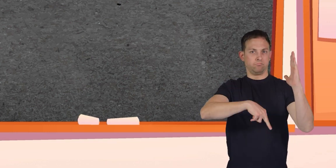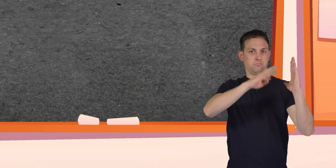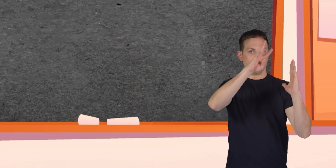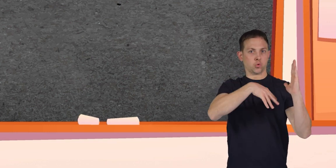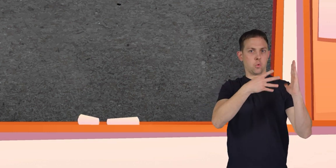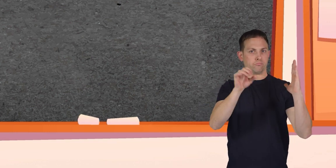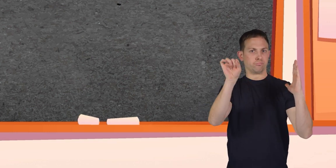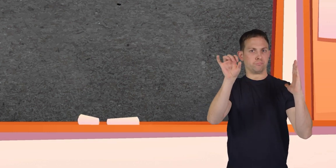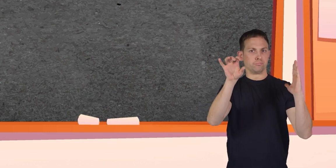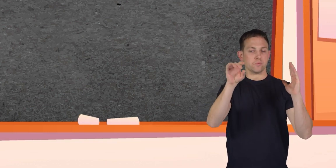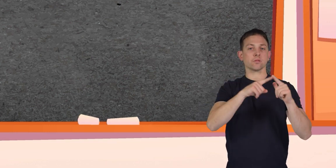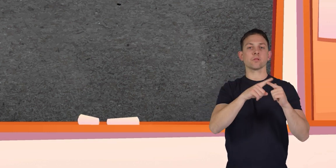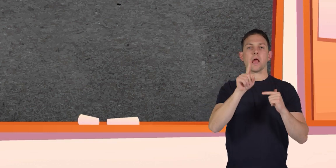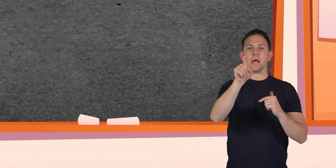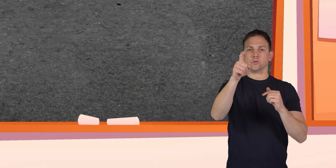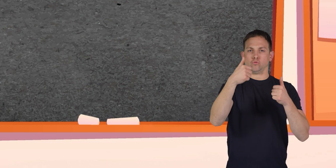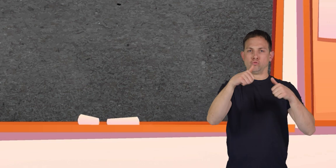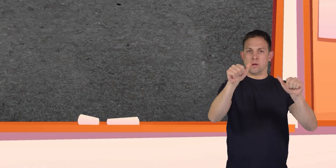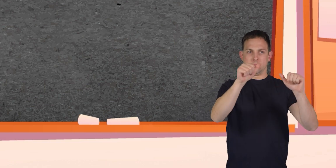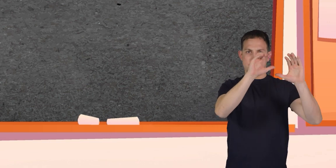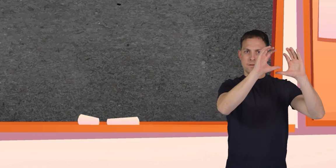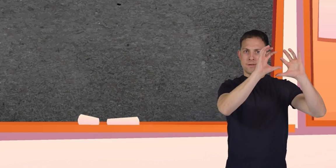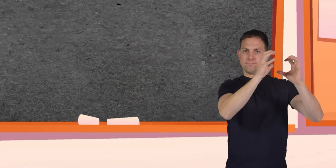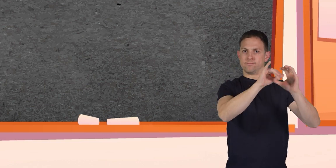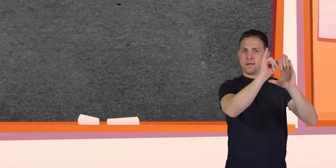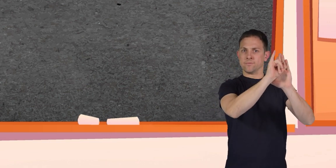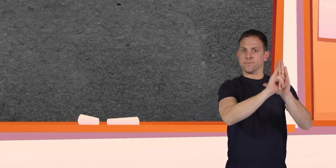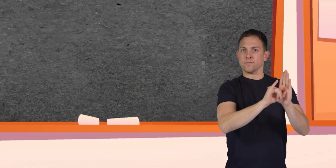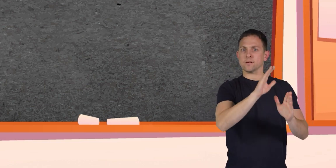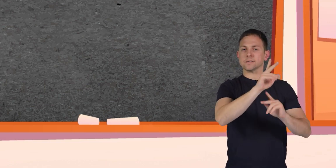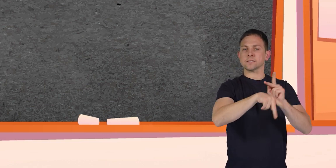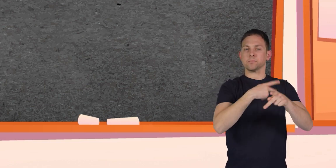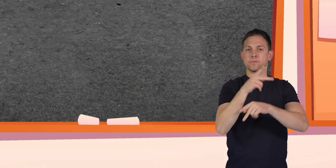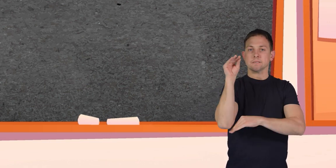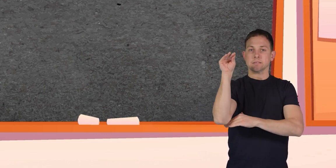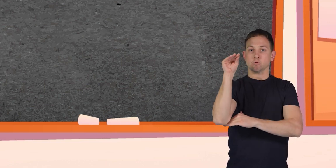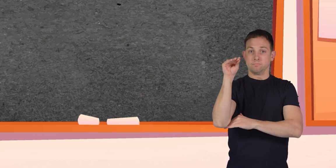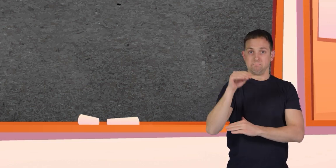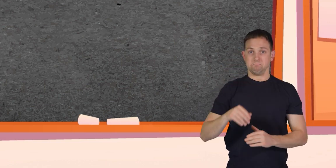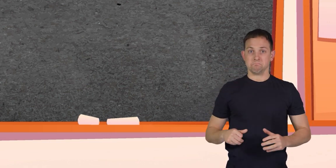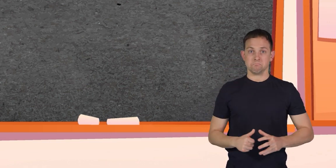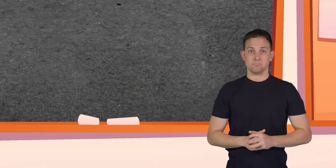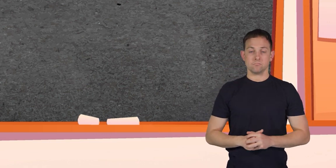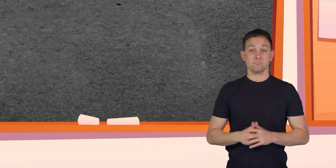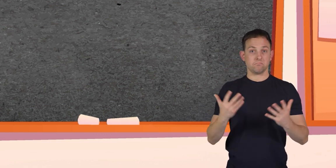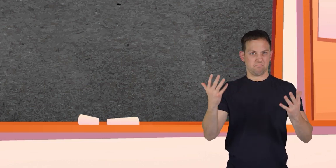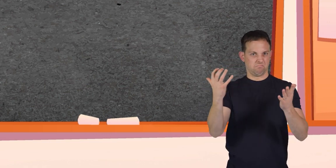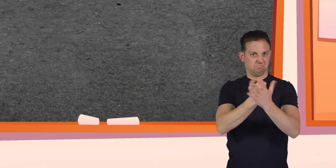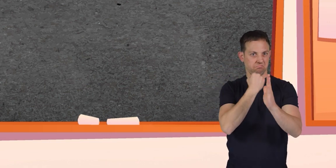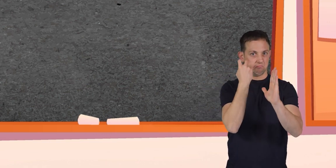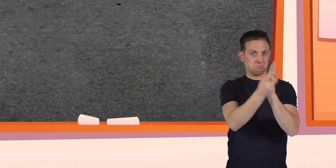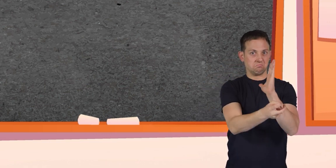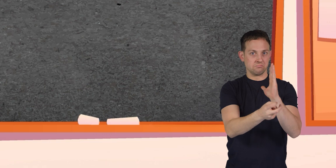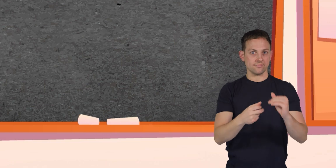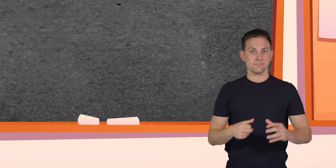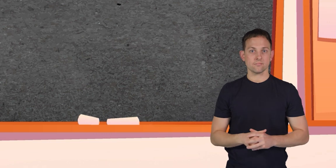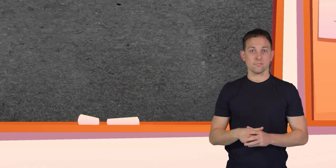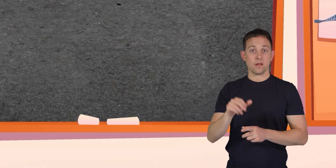the chart out loud and then ask you to try to classify some types of dinos. Let's get into